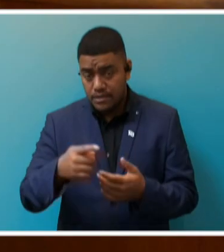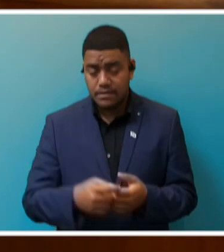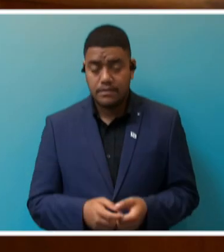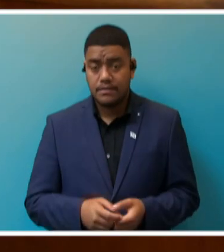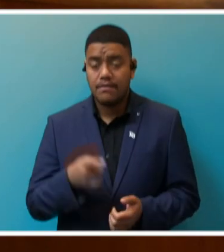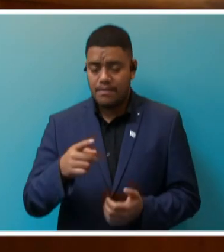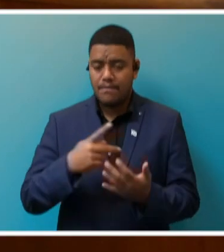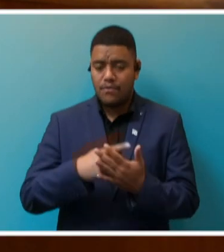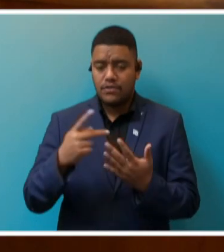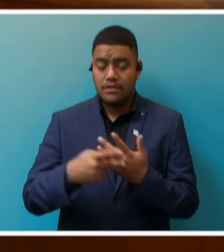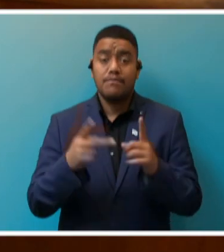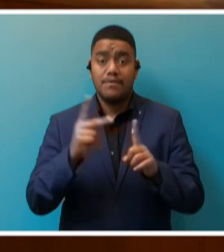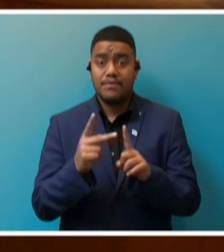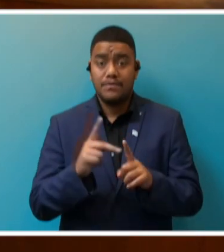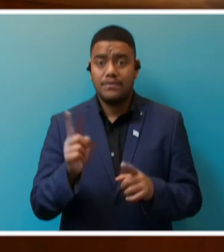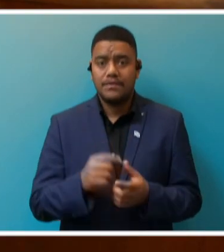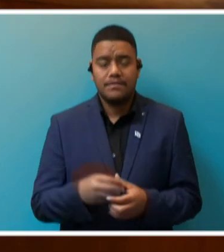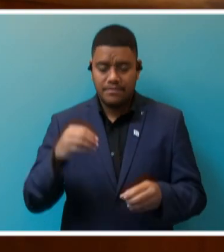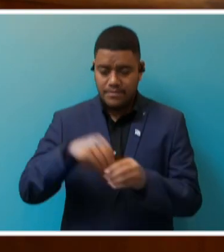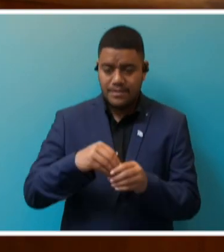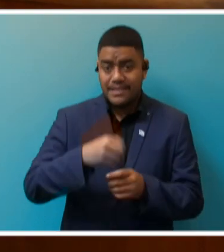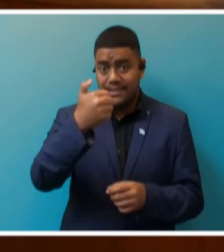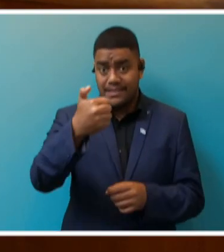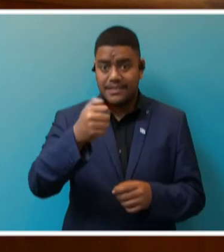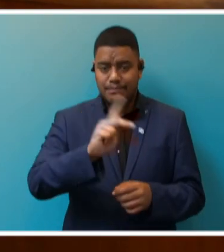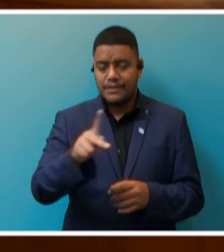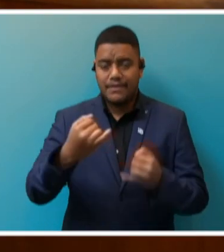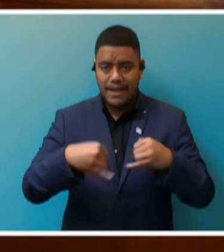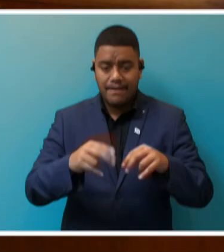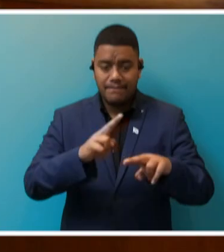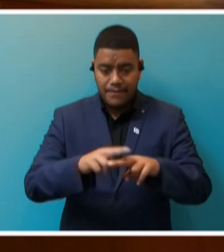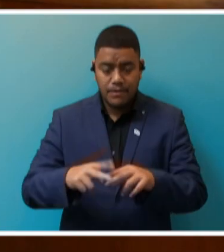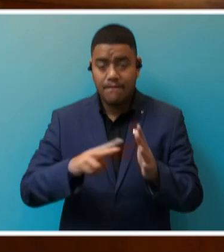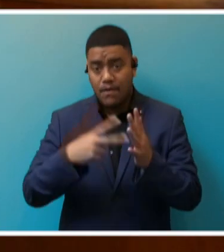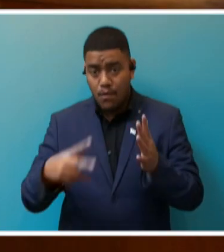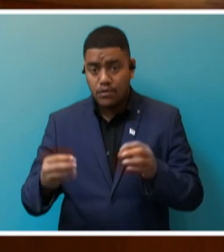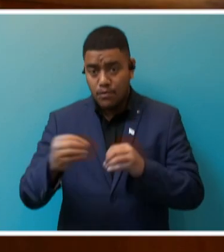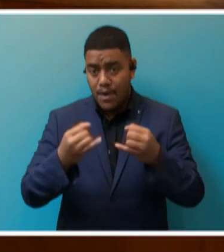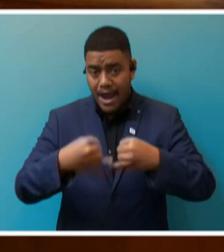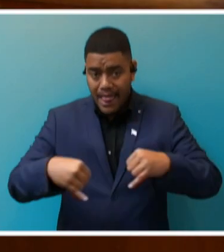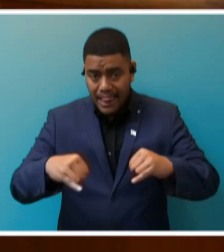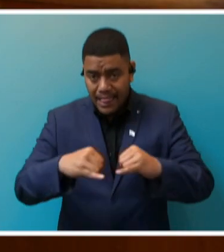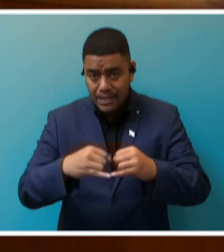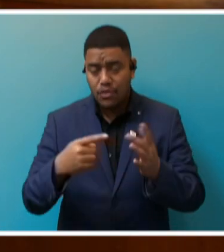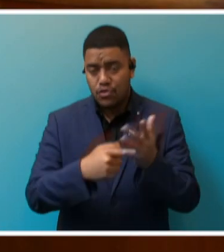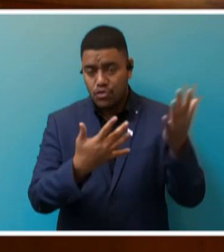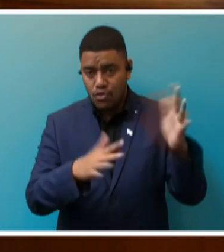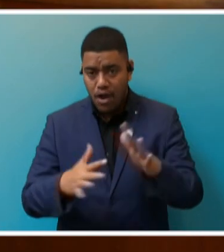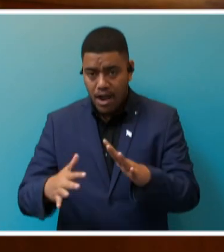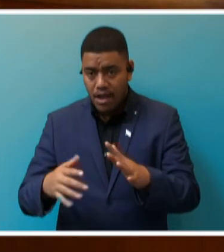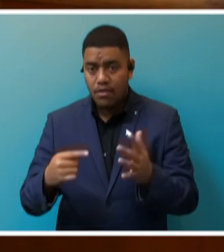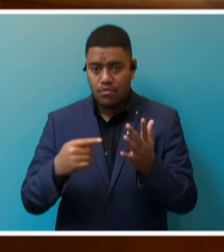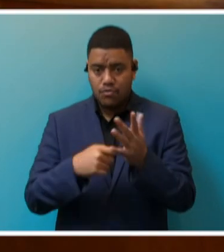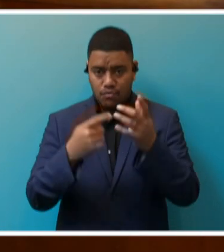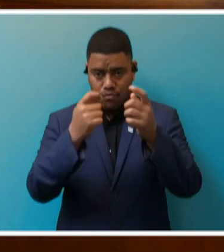initiative involving 6 Pacific Island countries: Fiji, Vanuatu, the Solomon Islands, Tonga, Tuvalu,